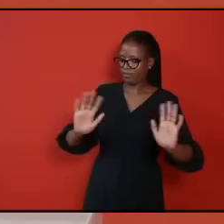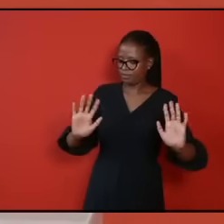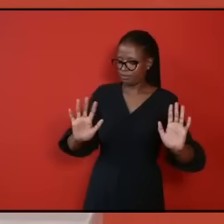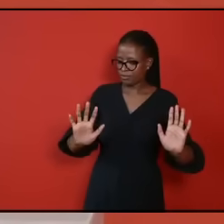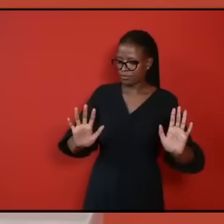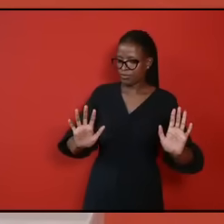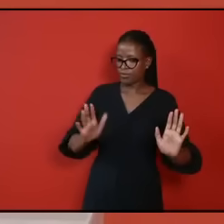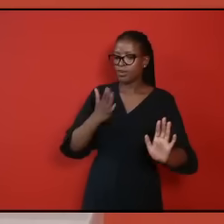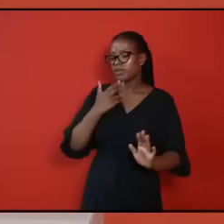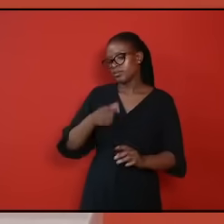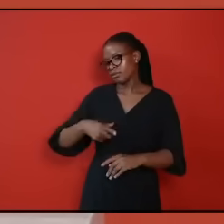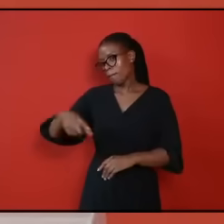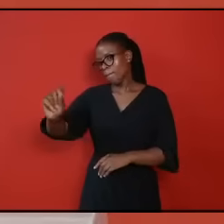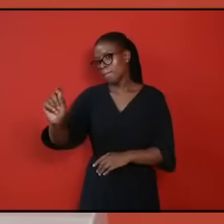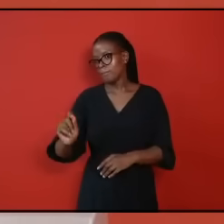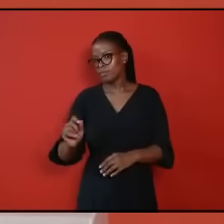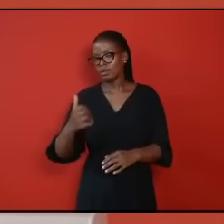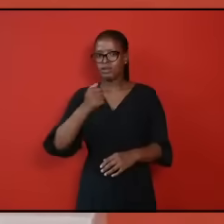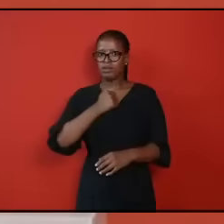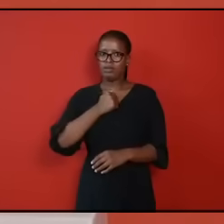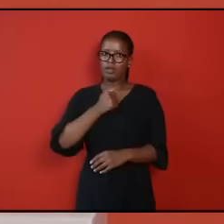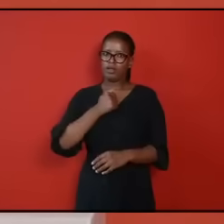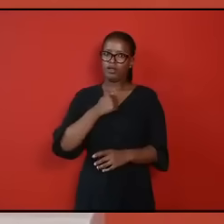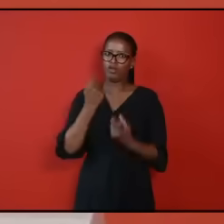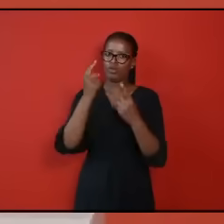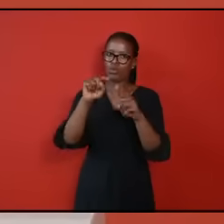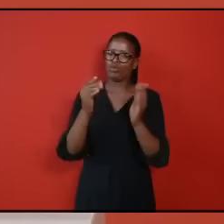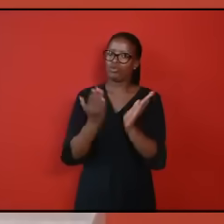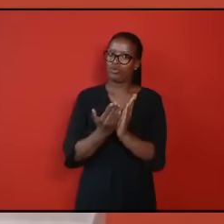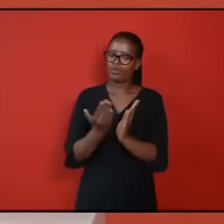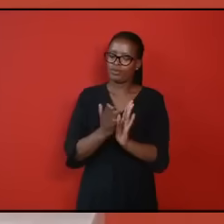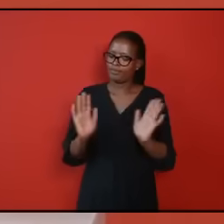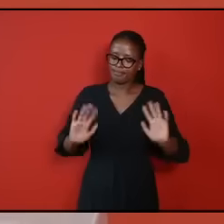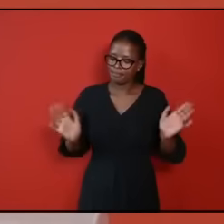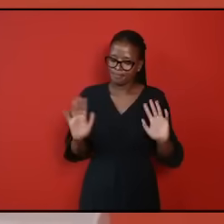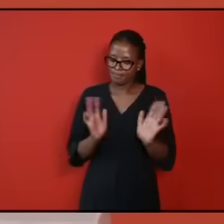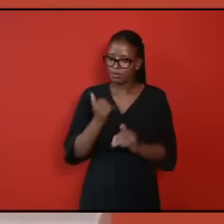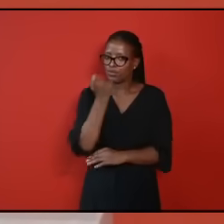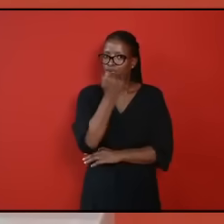You can leave, Papa. Mine is no longer coming into that thing.